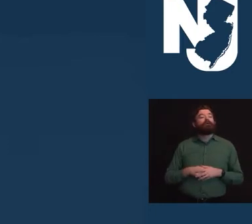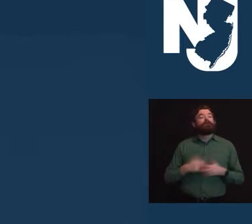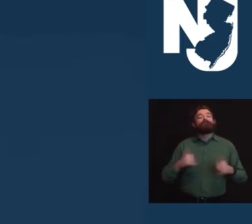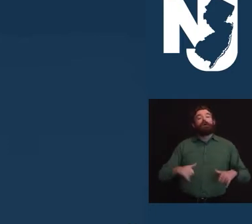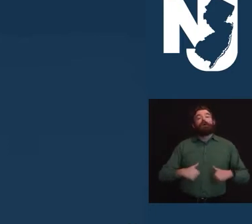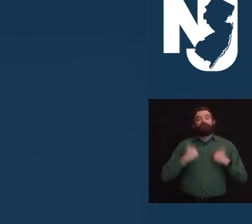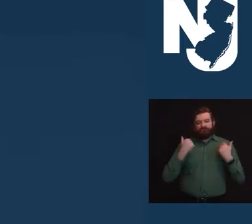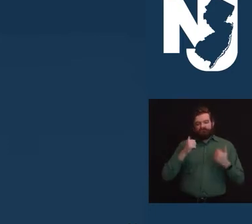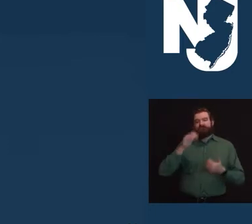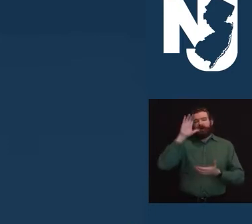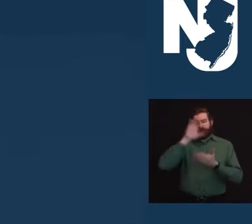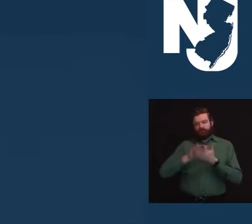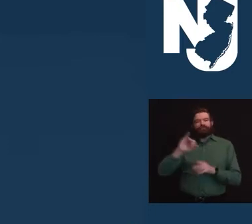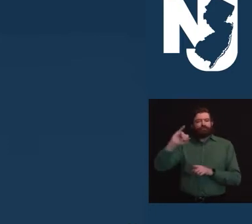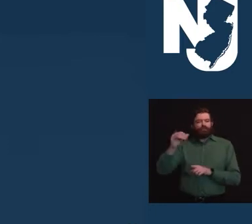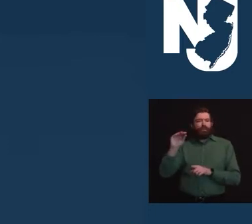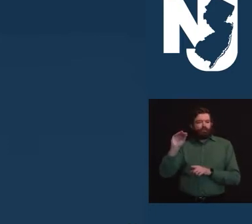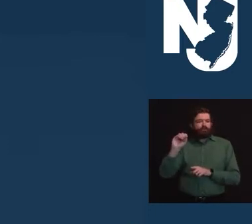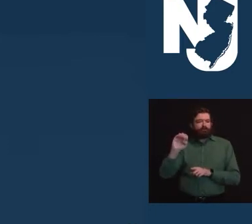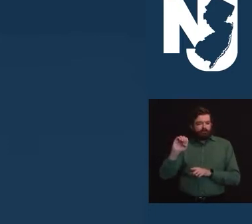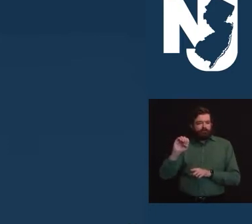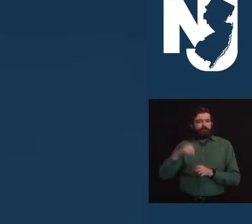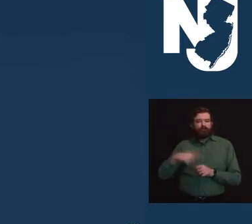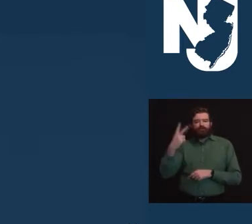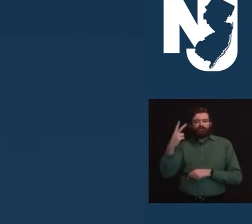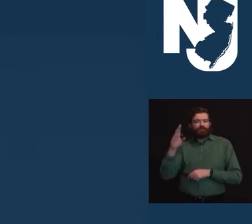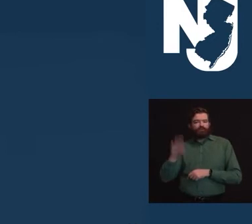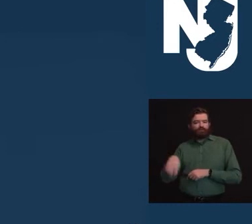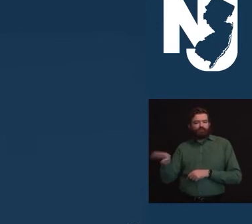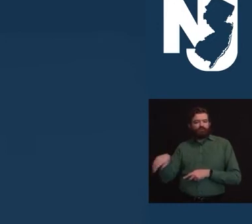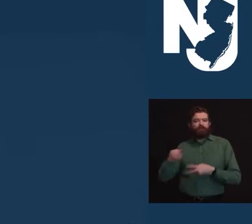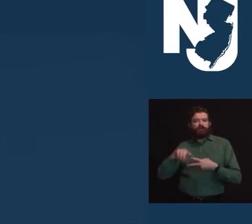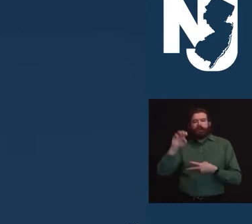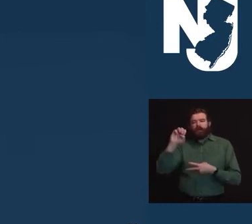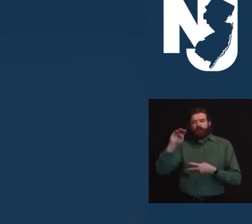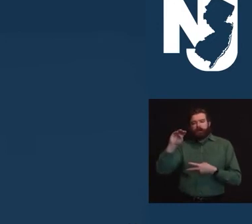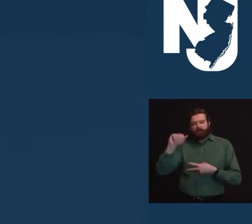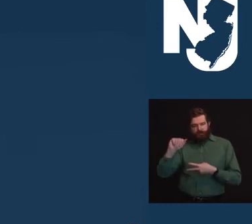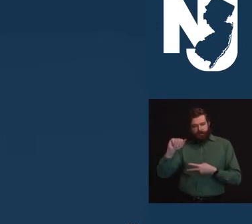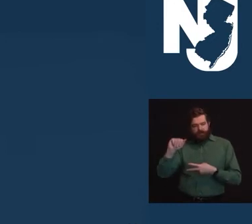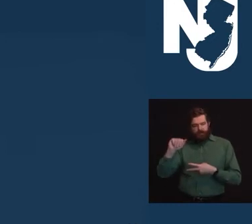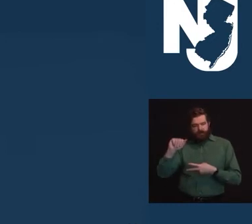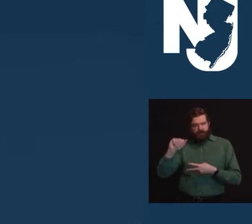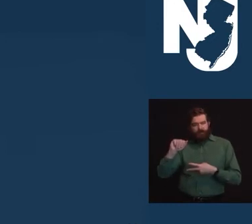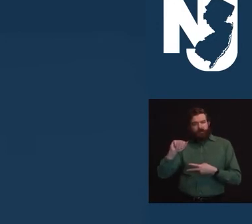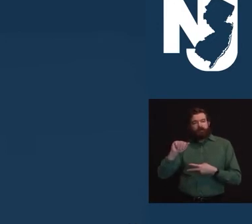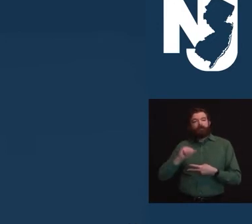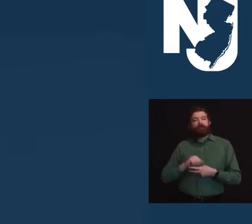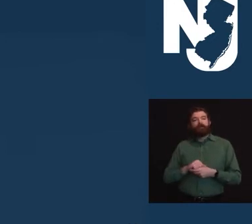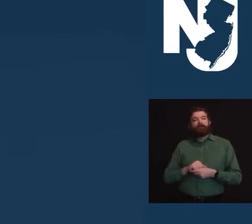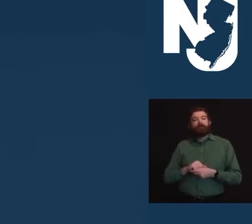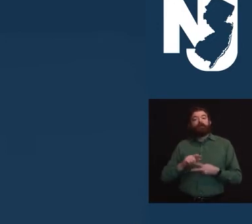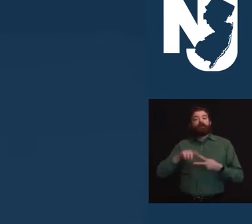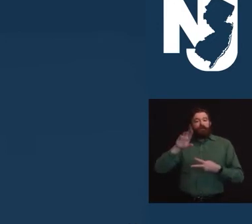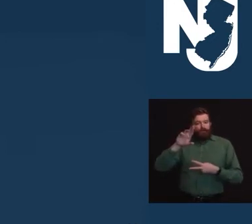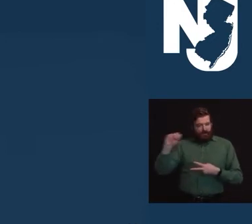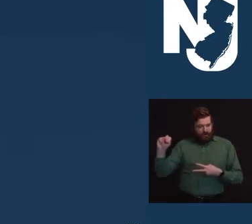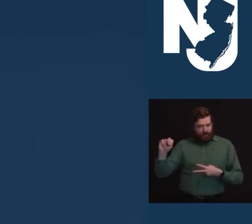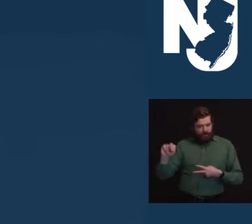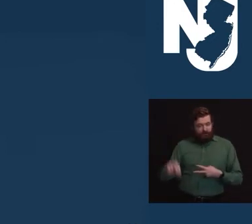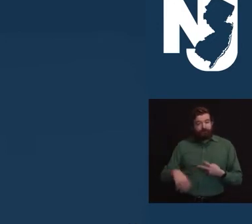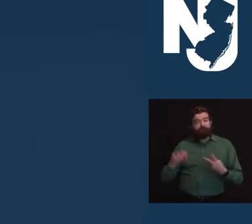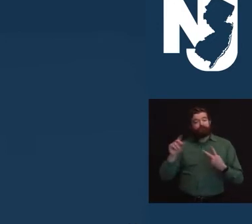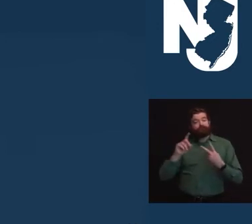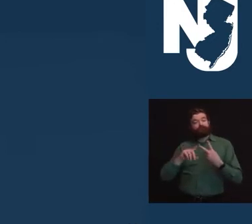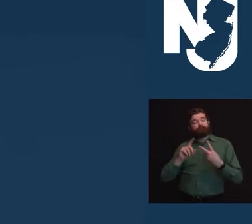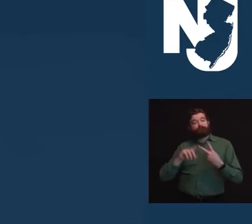speaking, and their two children, Anna, and I also had the honor of speaking with Anna, who, by the way, is a registered nurse, and Michael, who